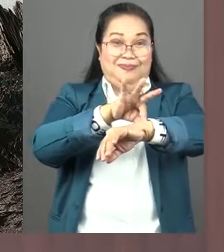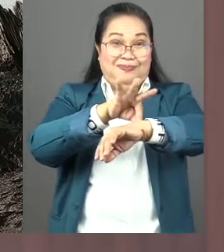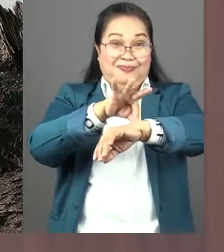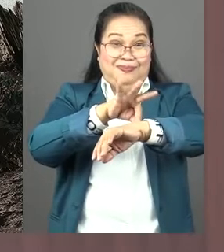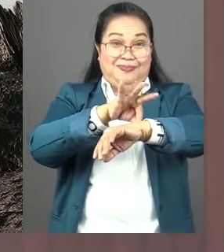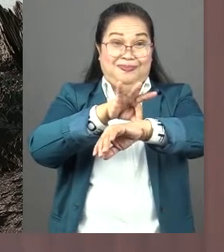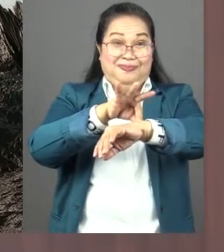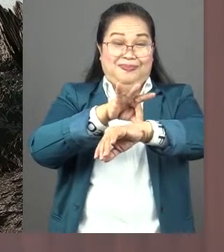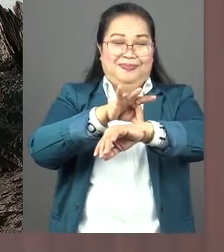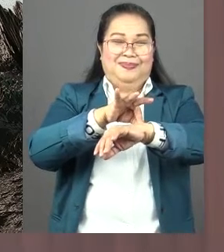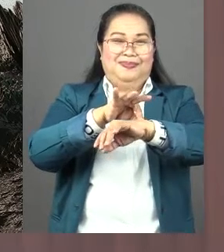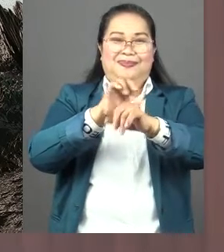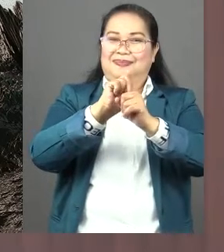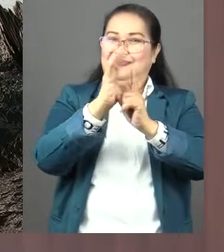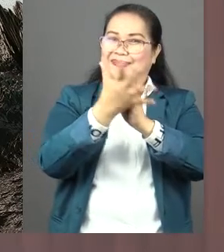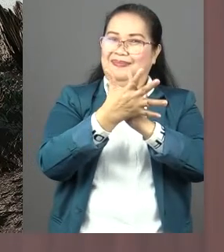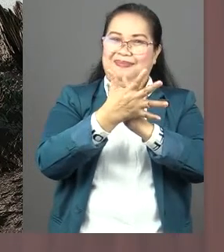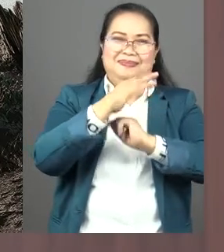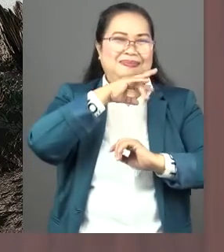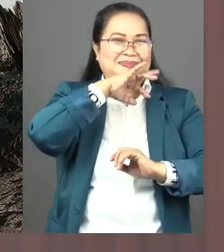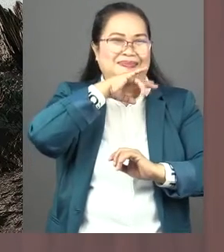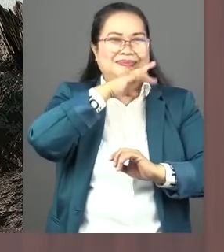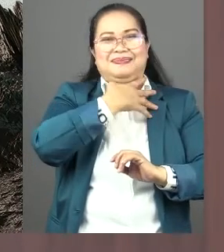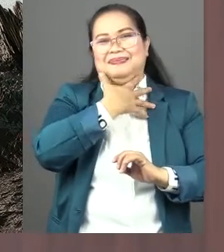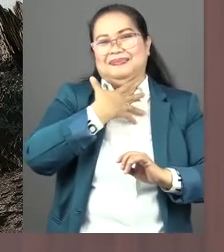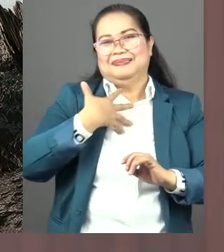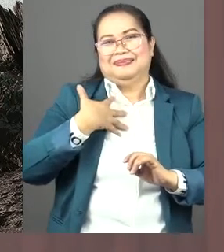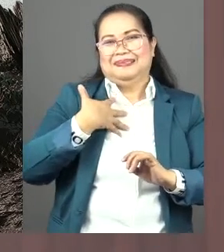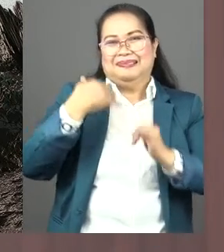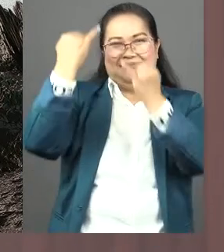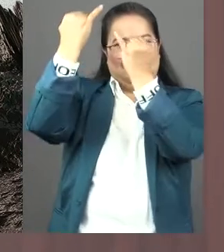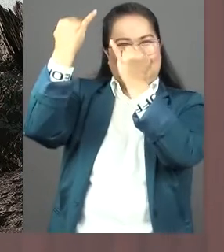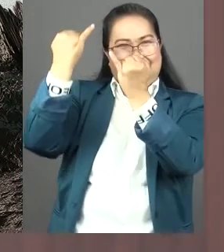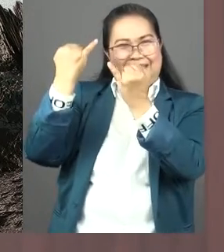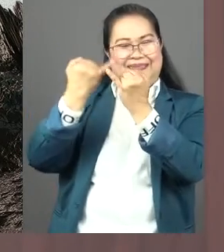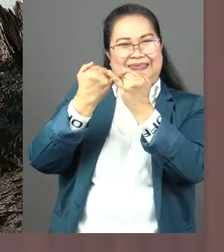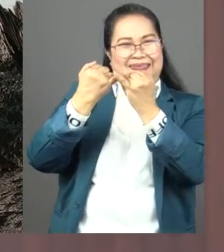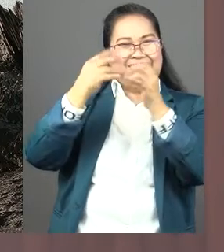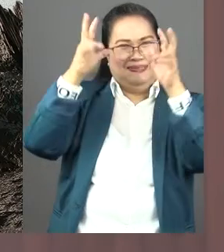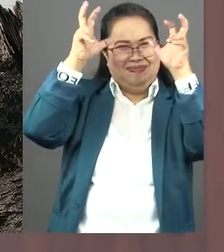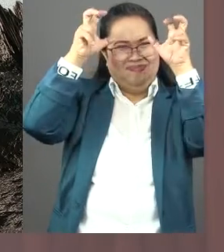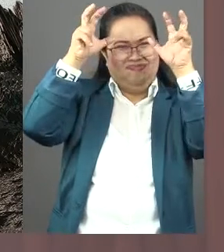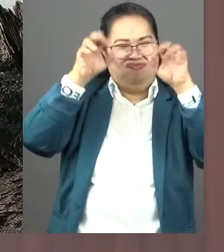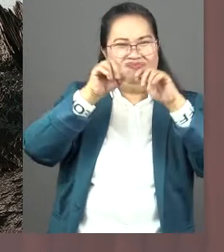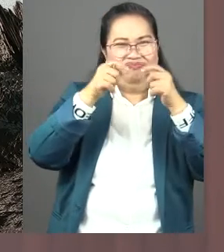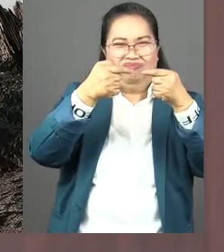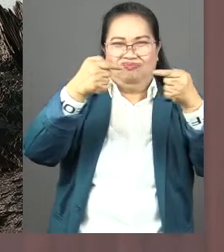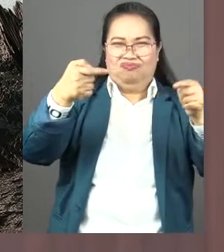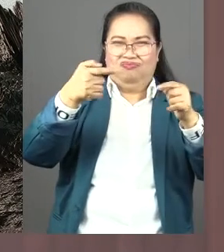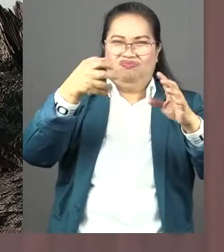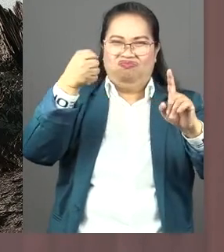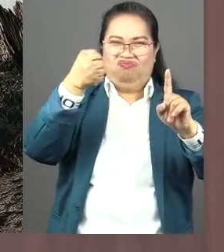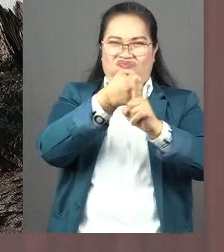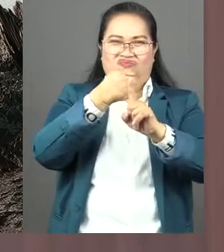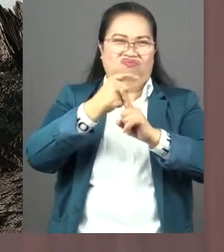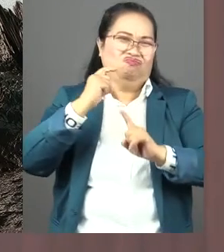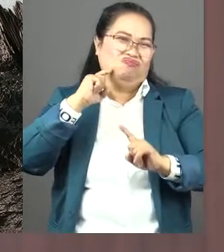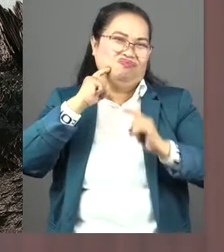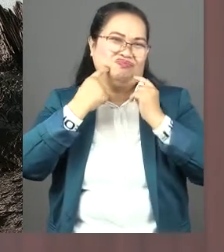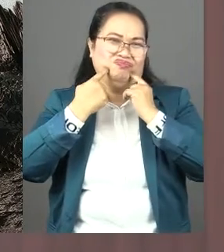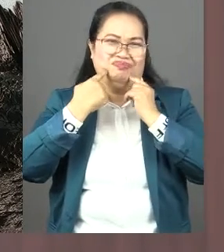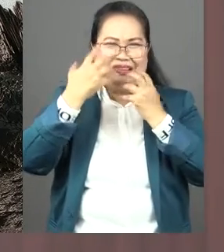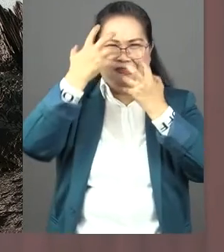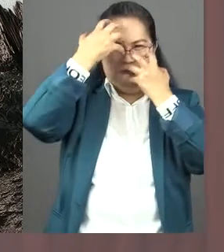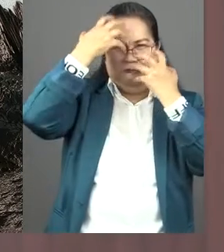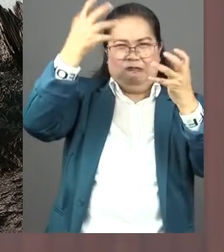are immorality, impurity, sensuality, idolatry, sorcery, enmity, strife, jealousy, fits of